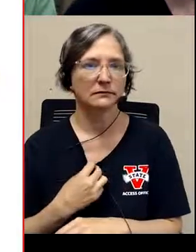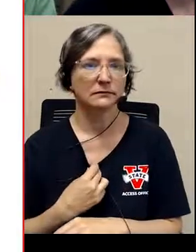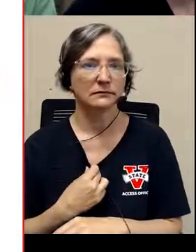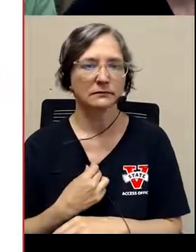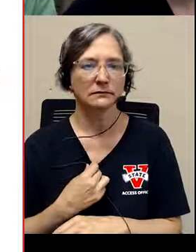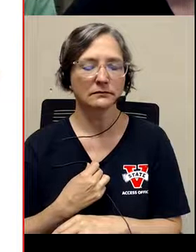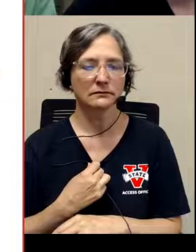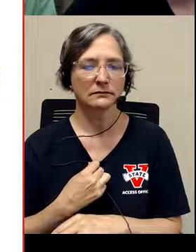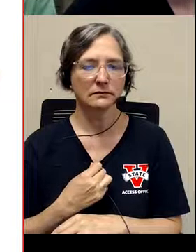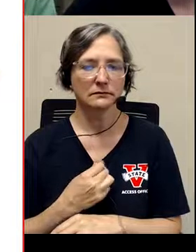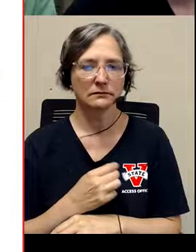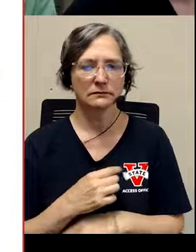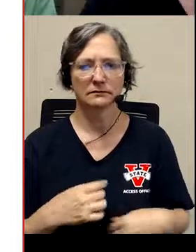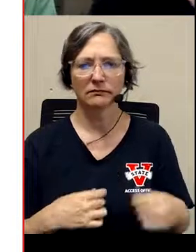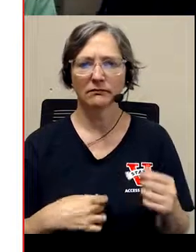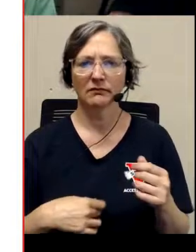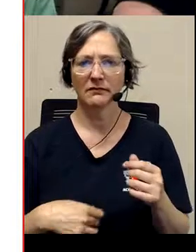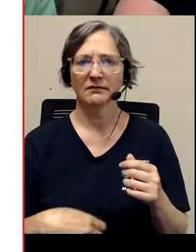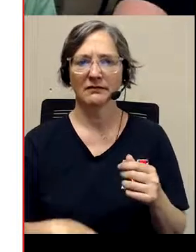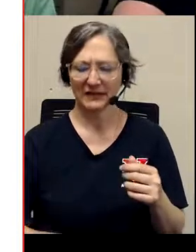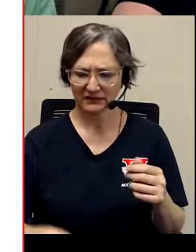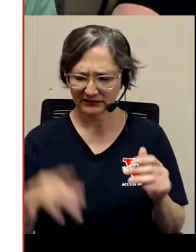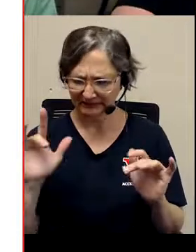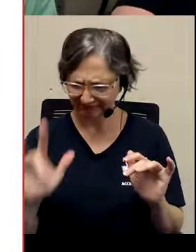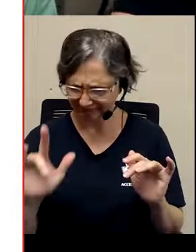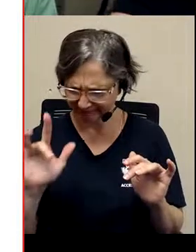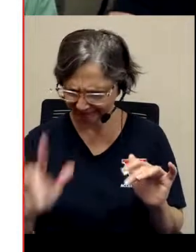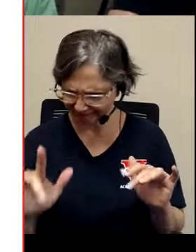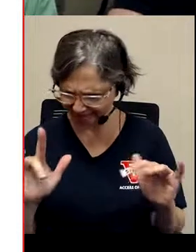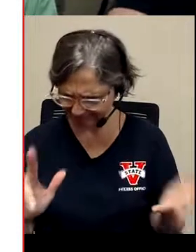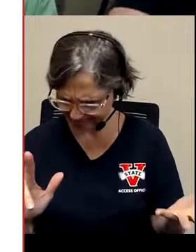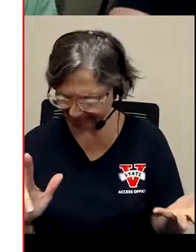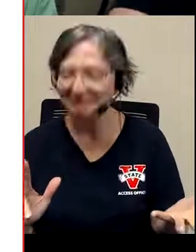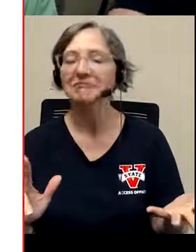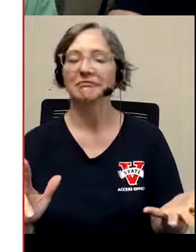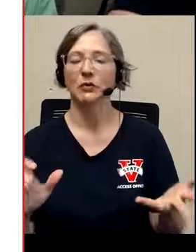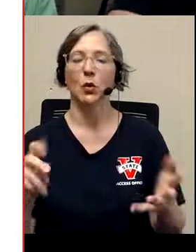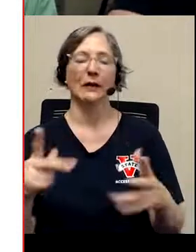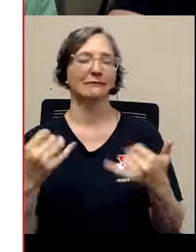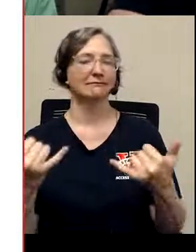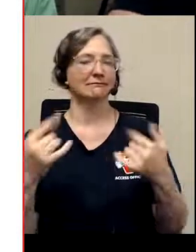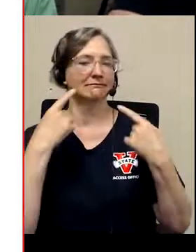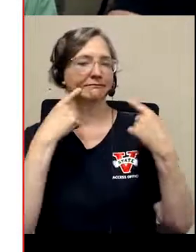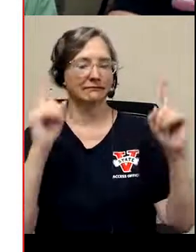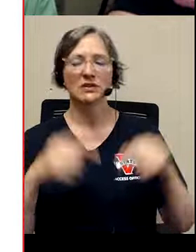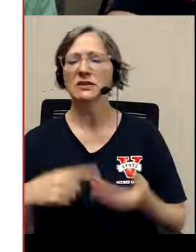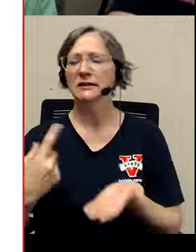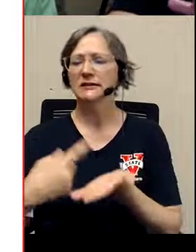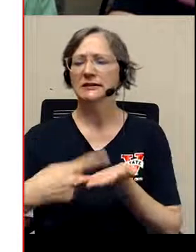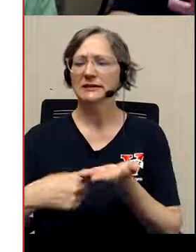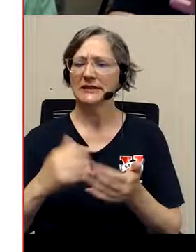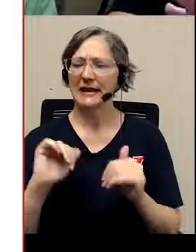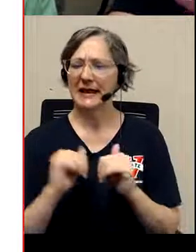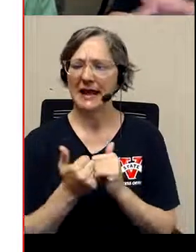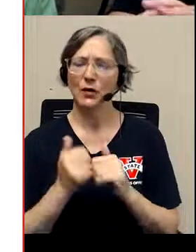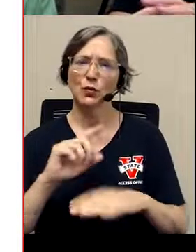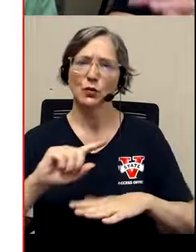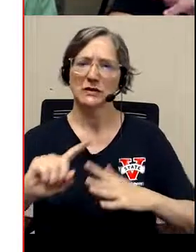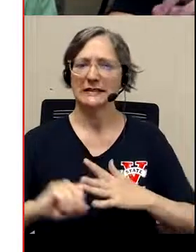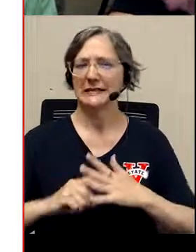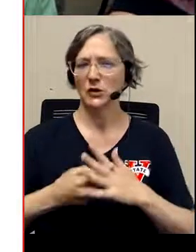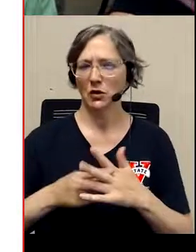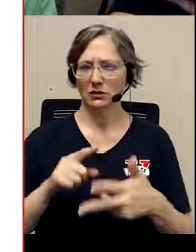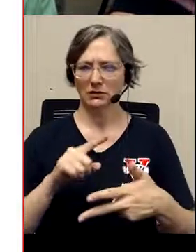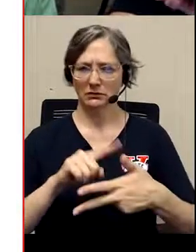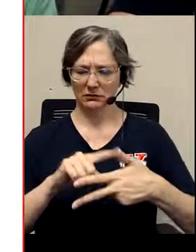Uh-oh, I'm not clicking through. There we go. Maybe it just needed a chance. So let's talk a little bit about how we start with these